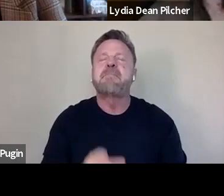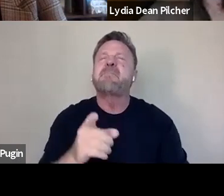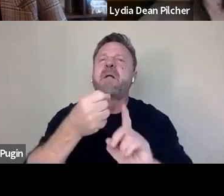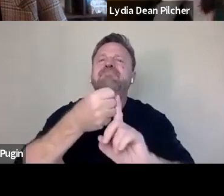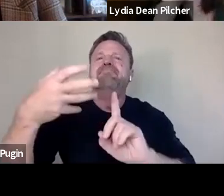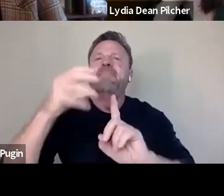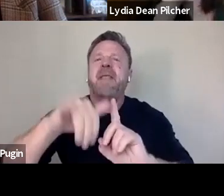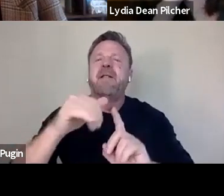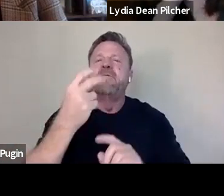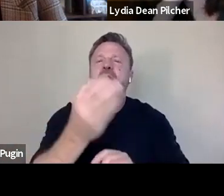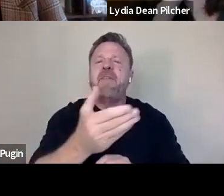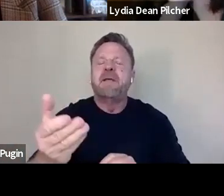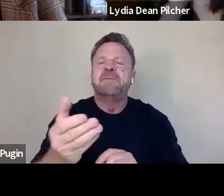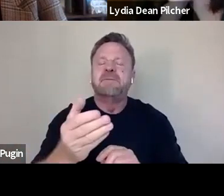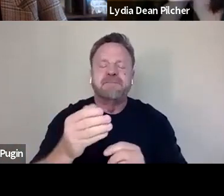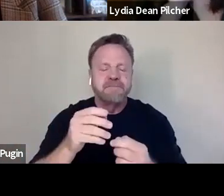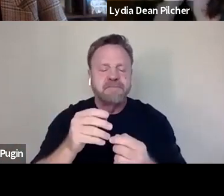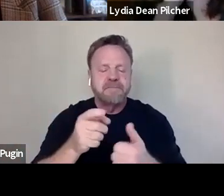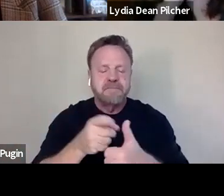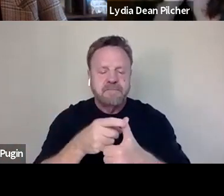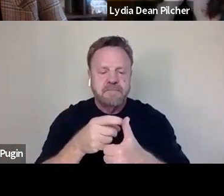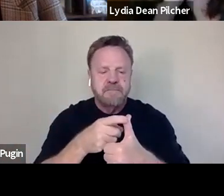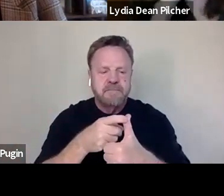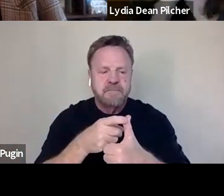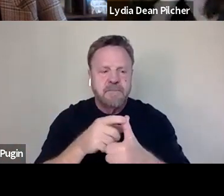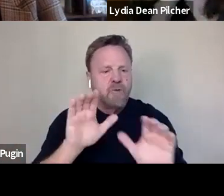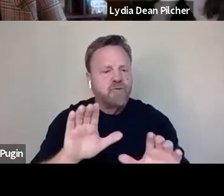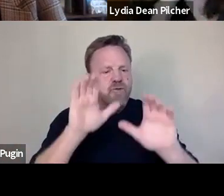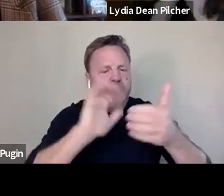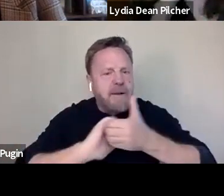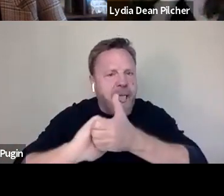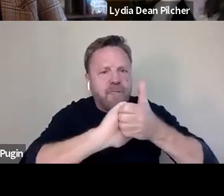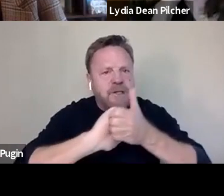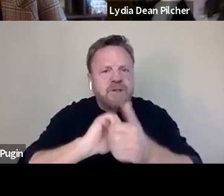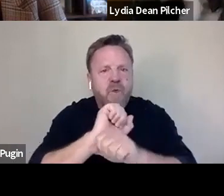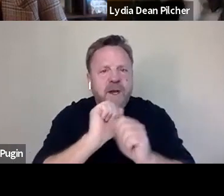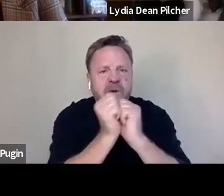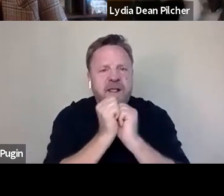things also. One, it was a great collaboration of women